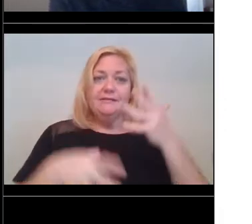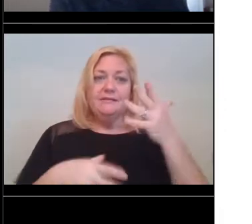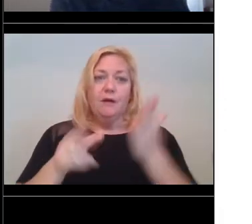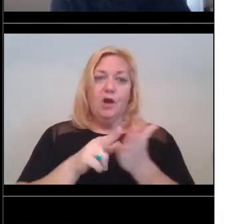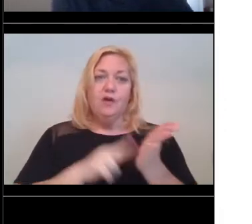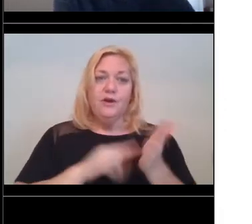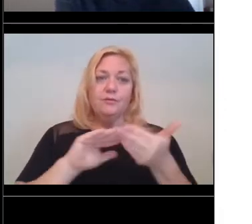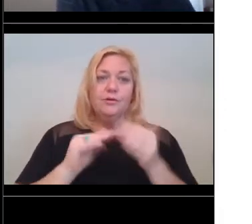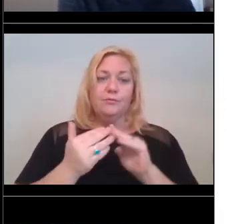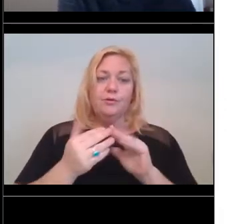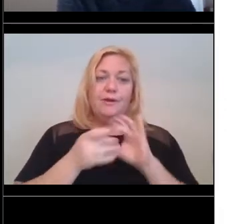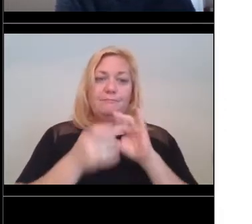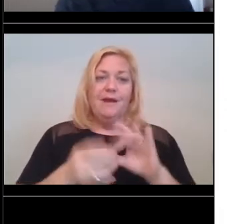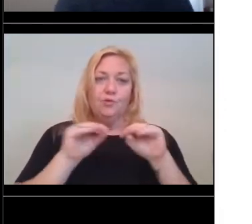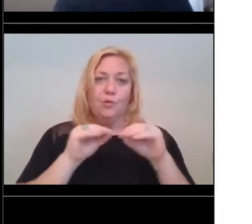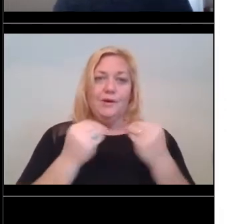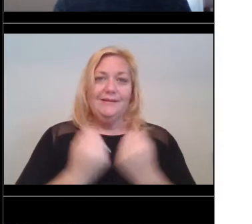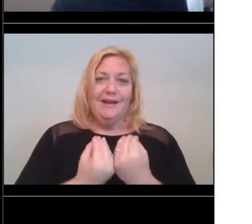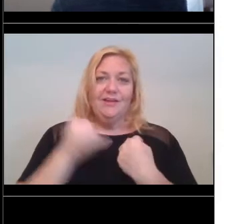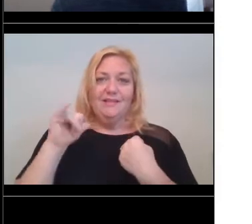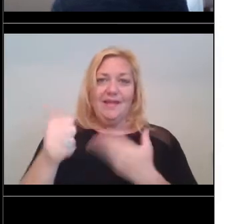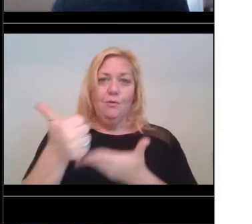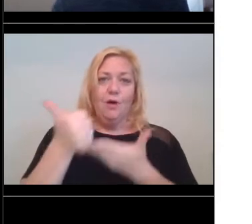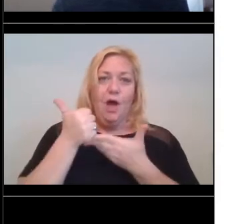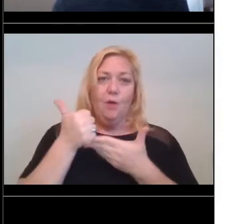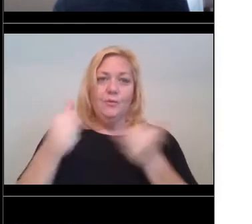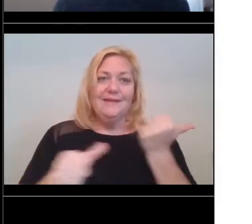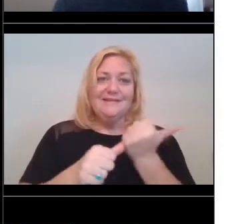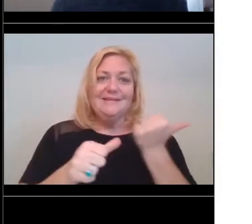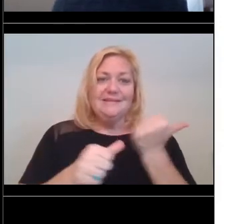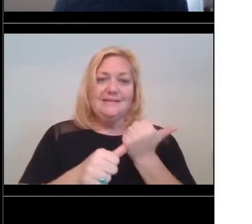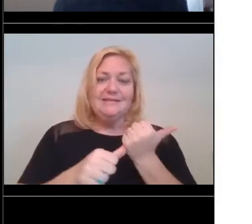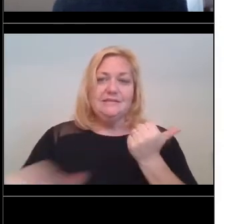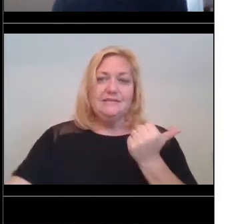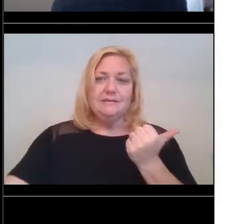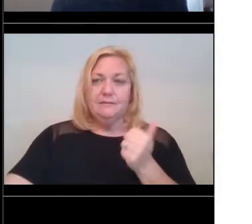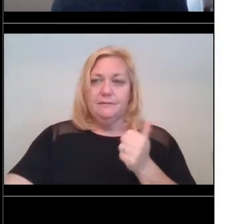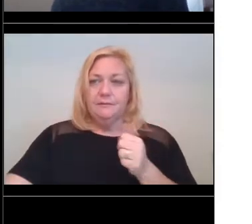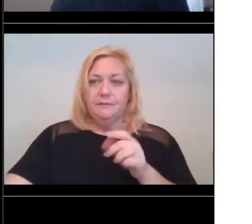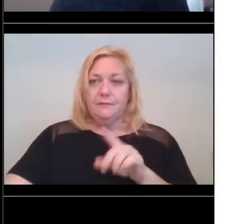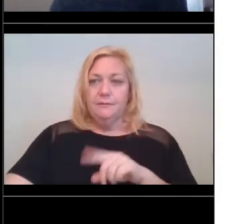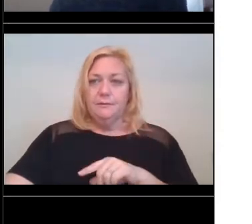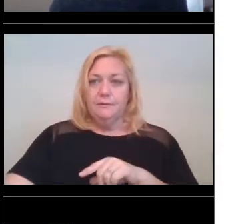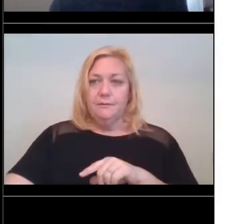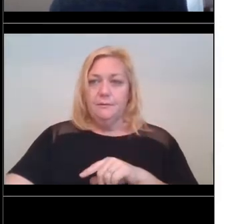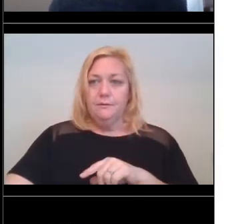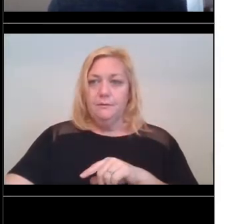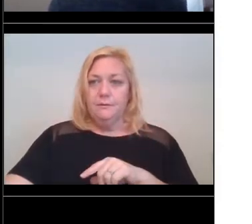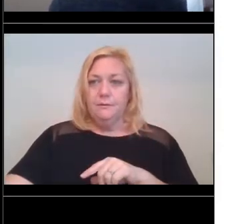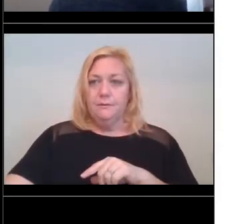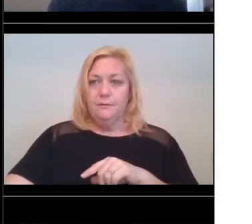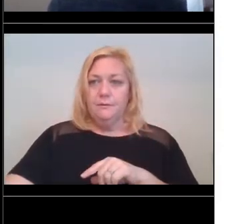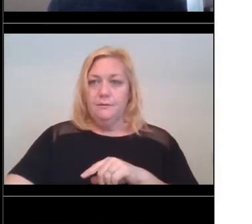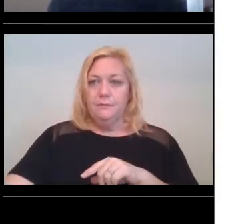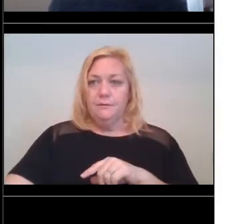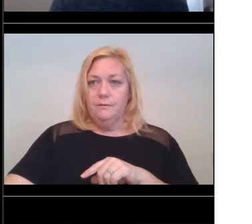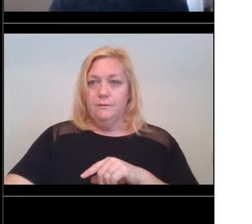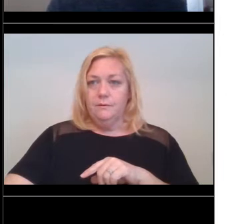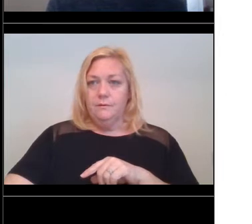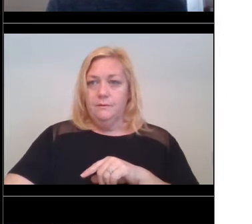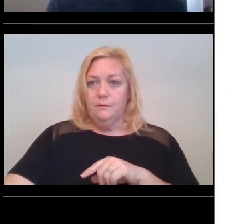community-based organizations, which will help with the assistance around stakeholder engagement. And then essentially the report